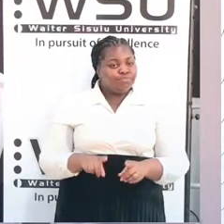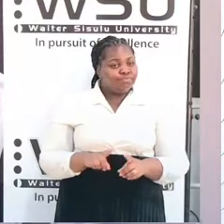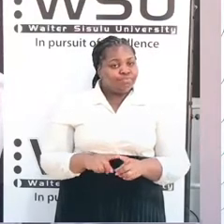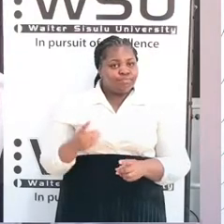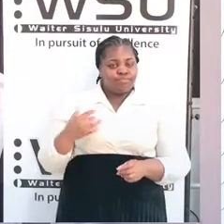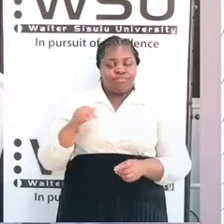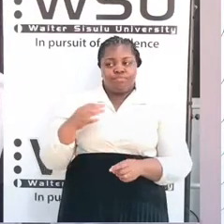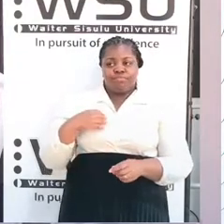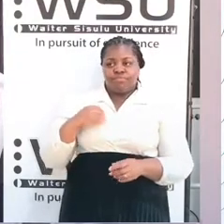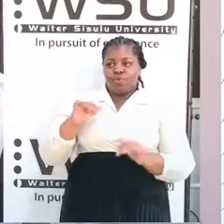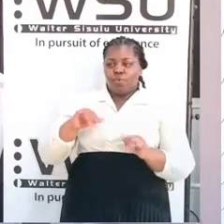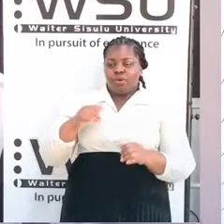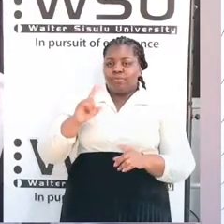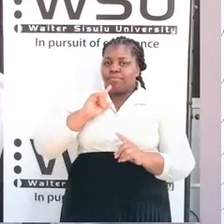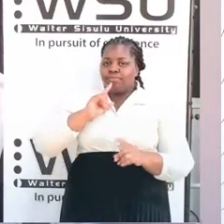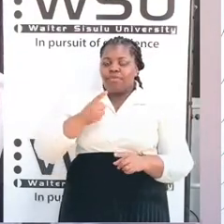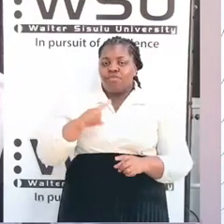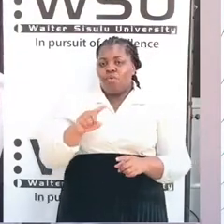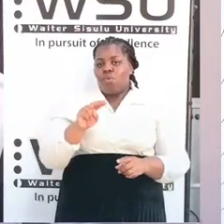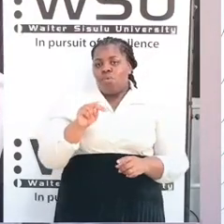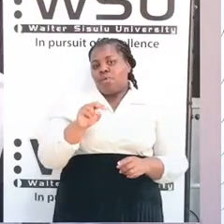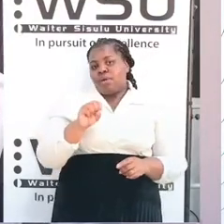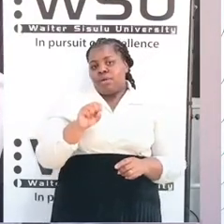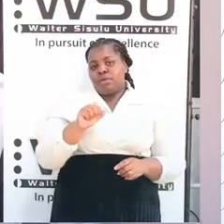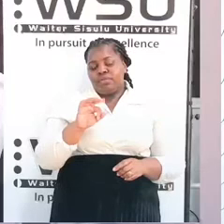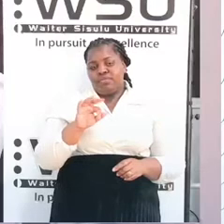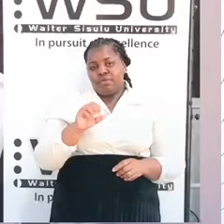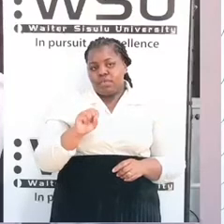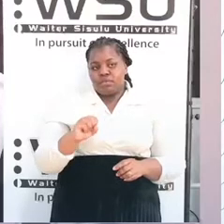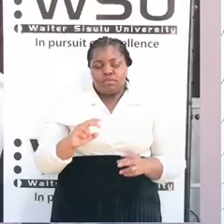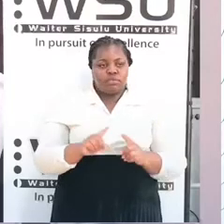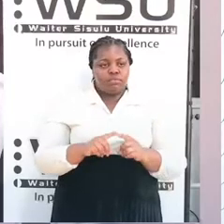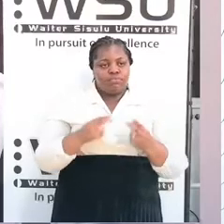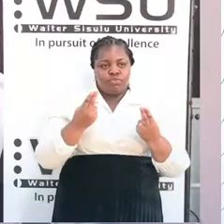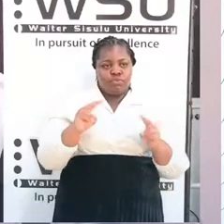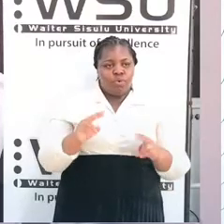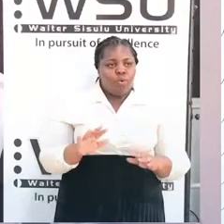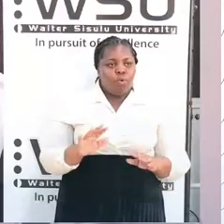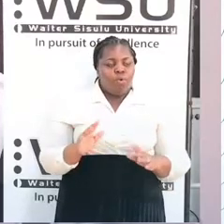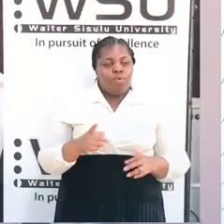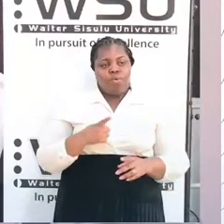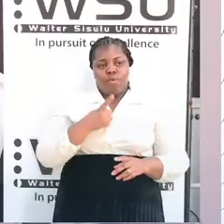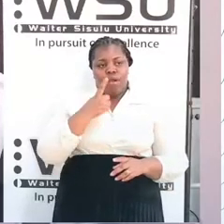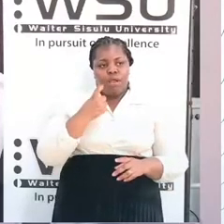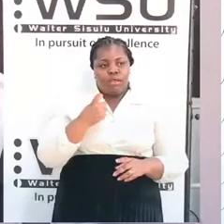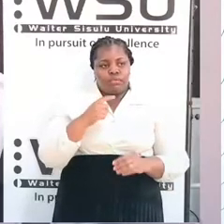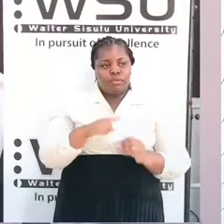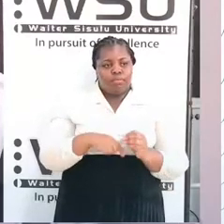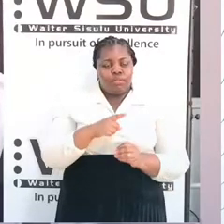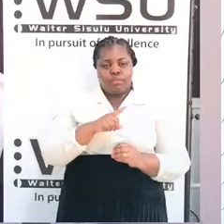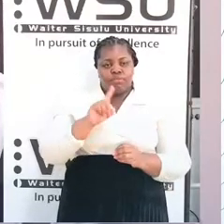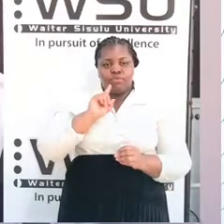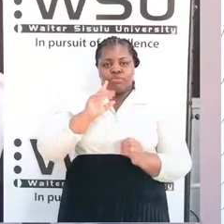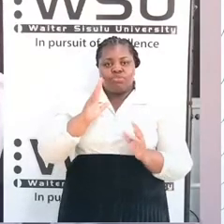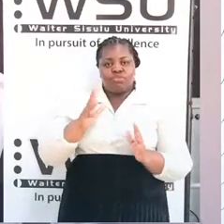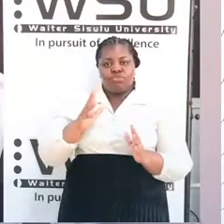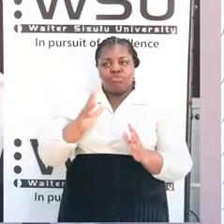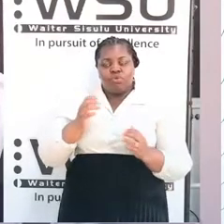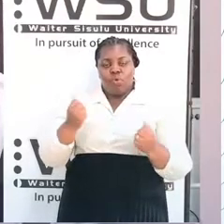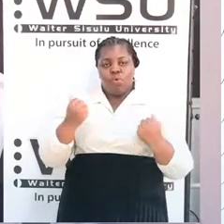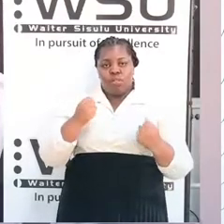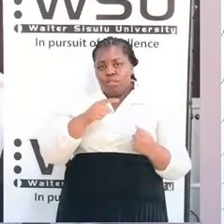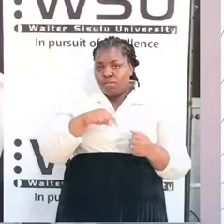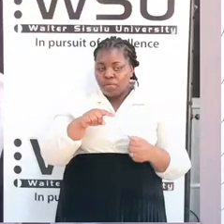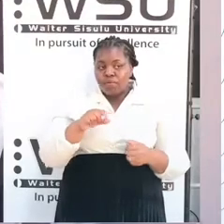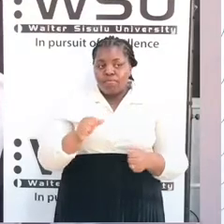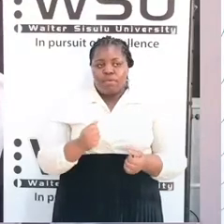NSFAS and the university, or when you asked questions in those lecture halls to